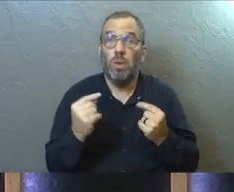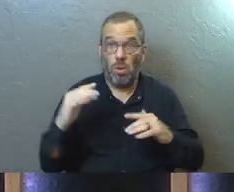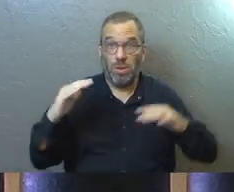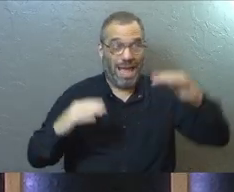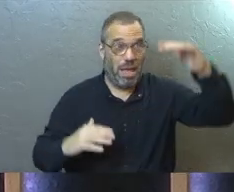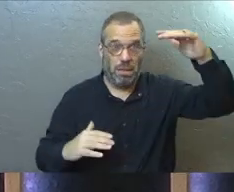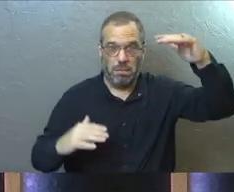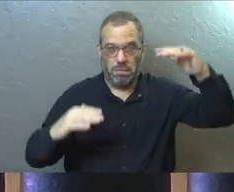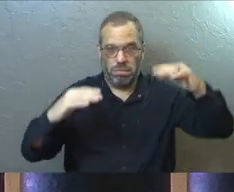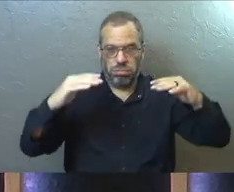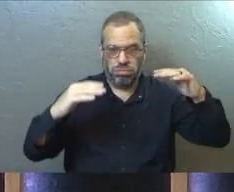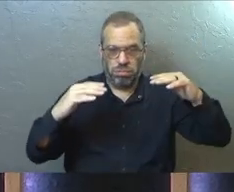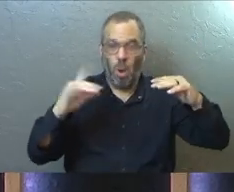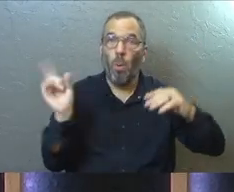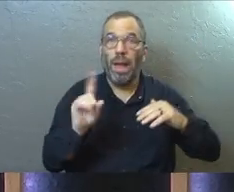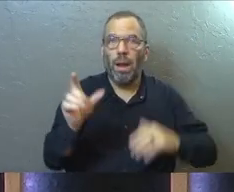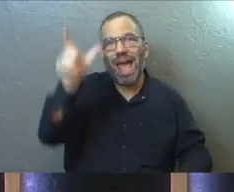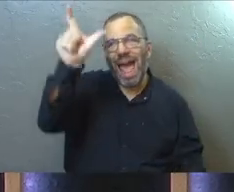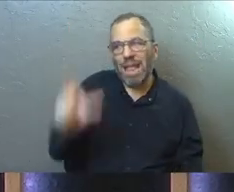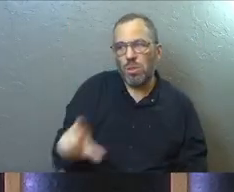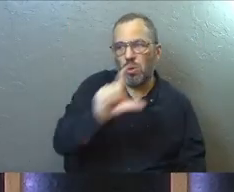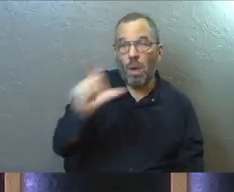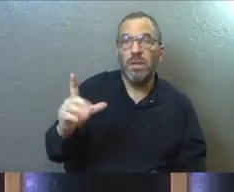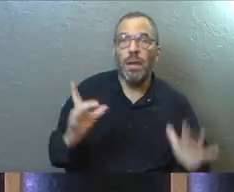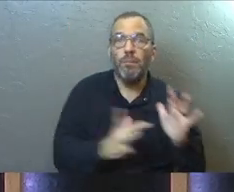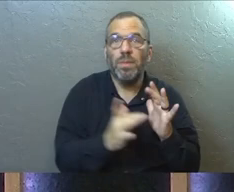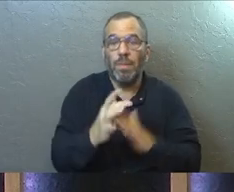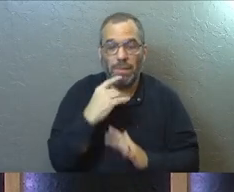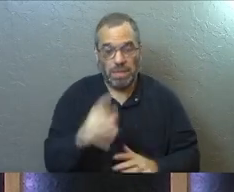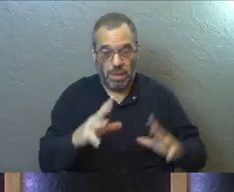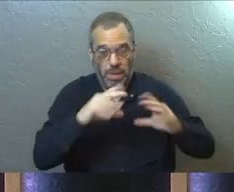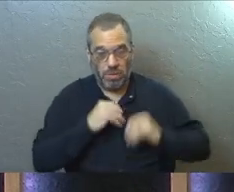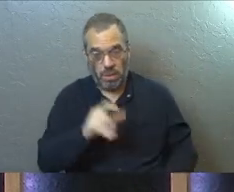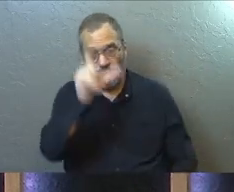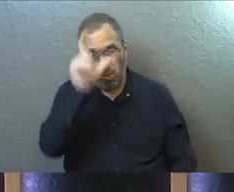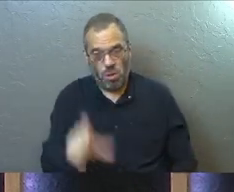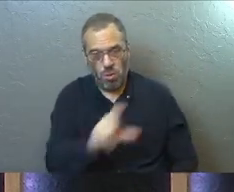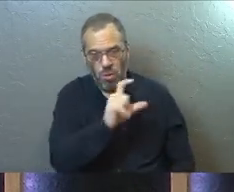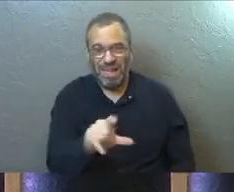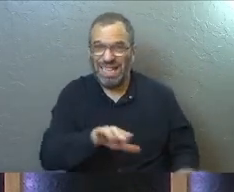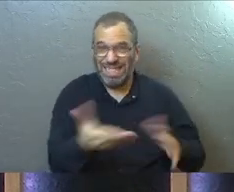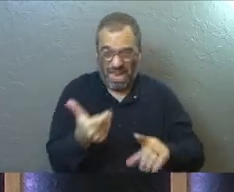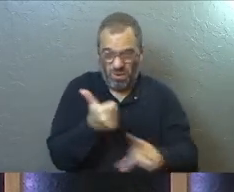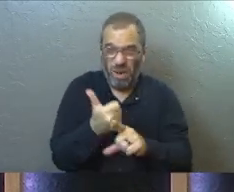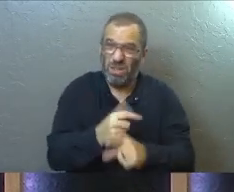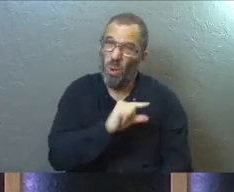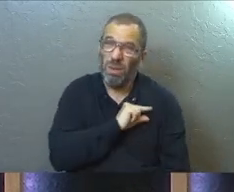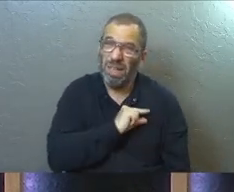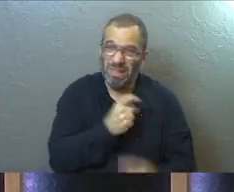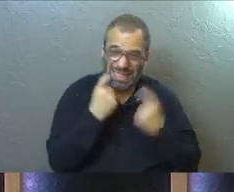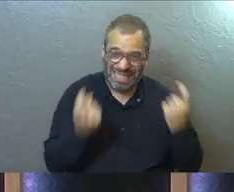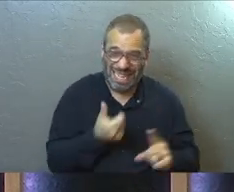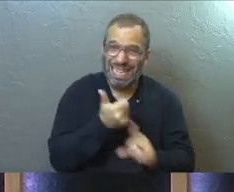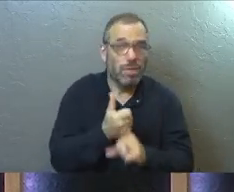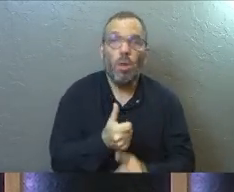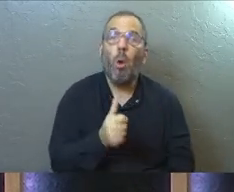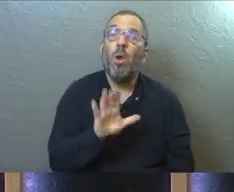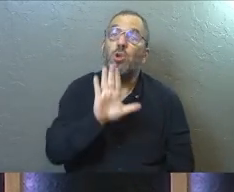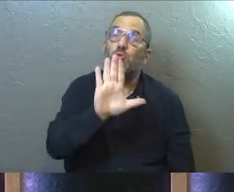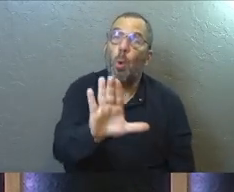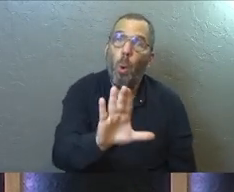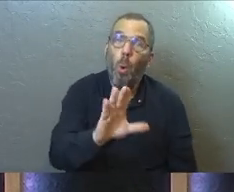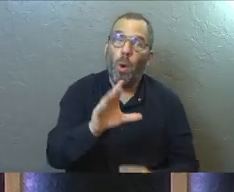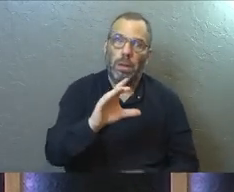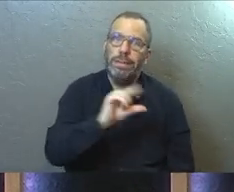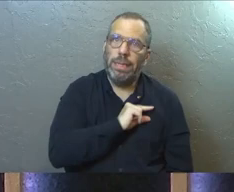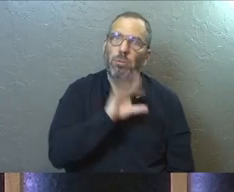cross. The word of God says that when Jesus took on the cross, that he didn't die for his own guilt and his own sin. He took on your guilt